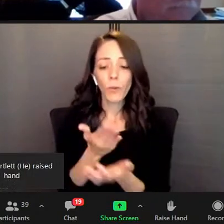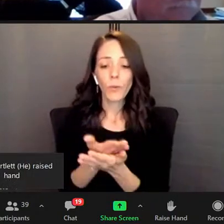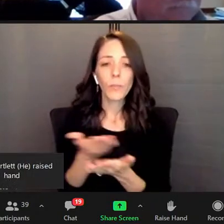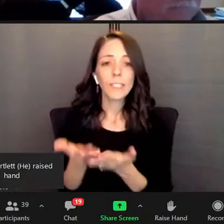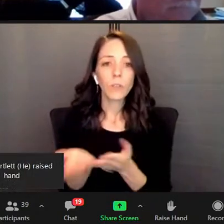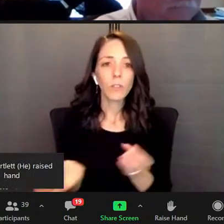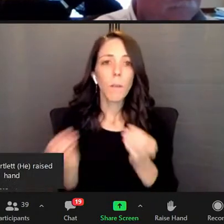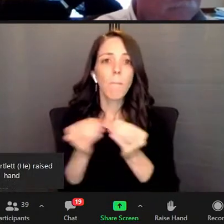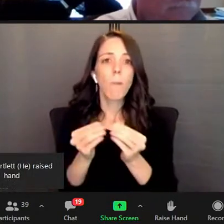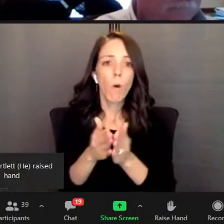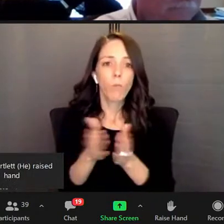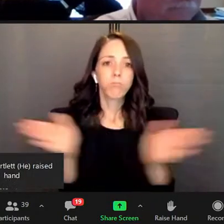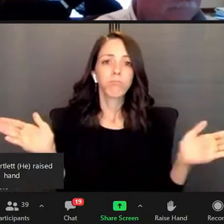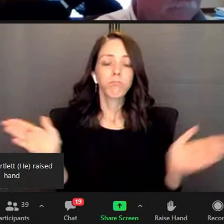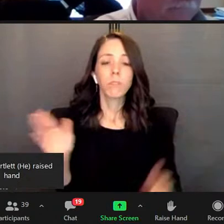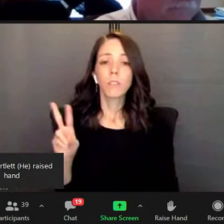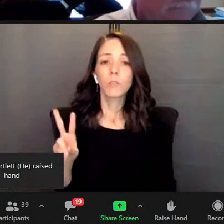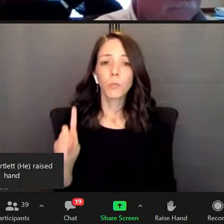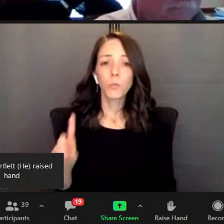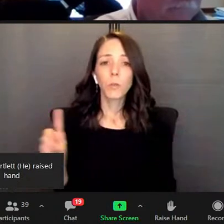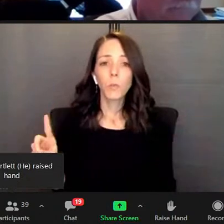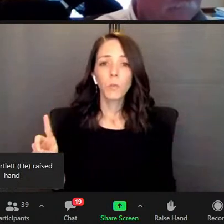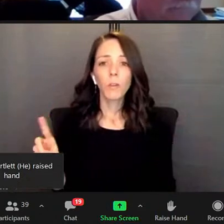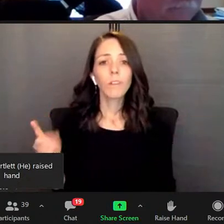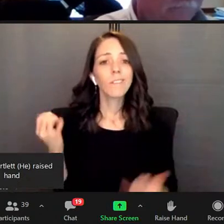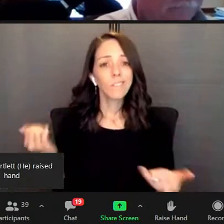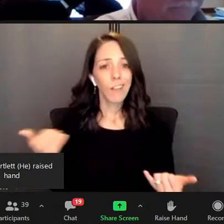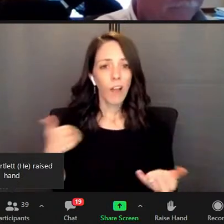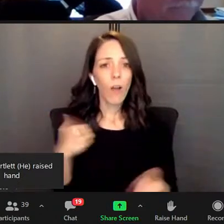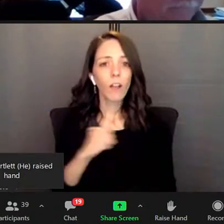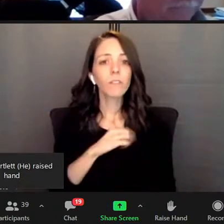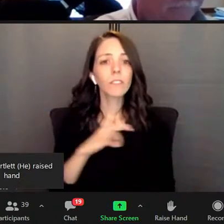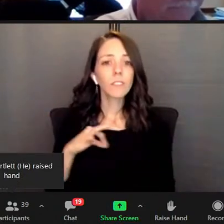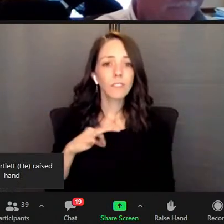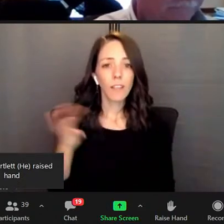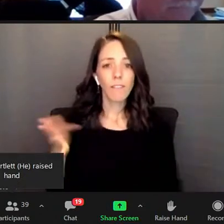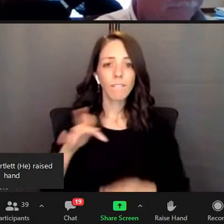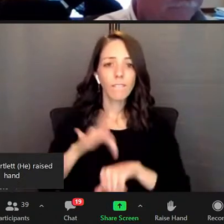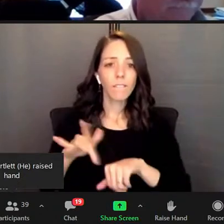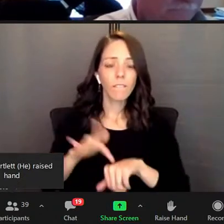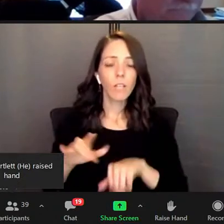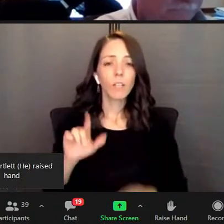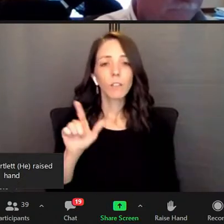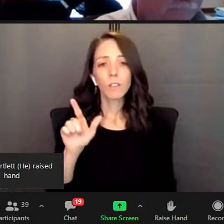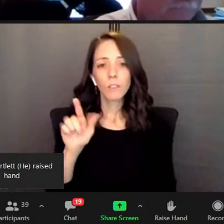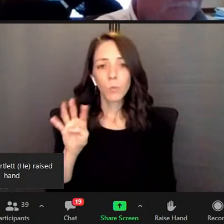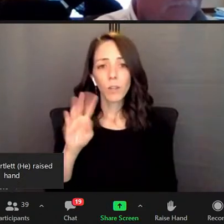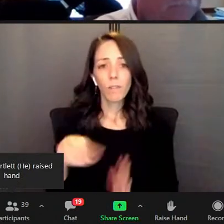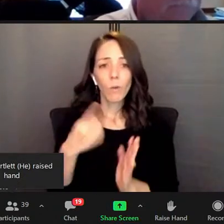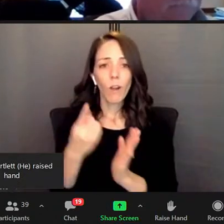So 211 is now staffed 24 hours a day, 7 days a week,